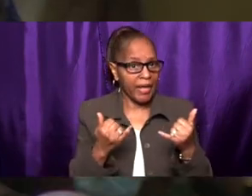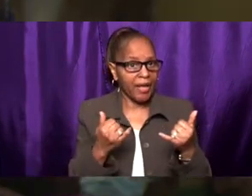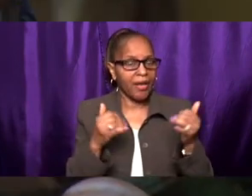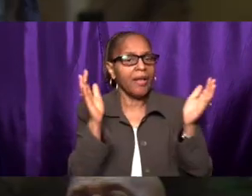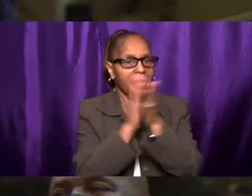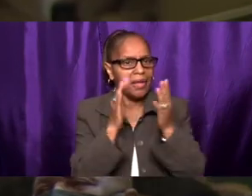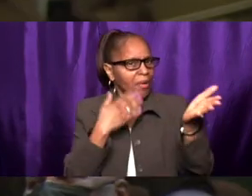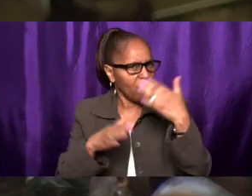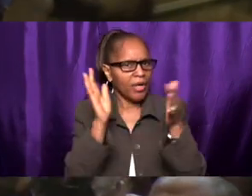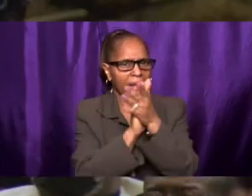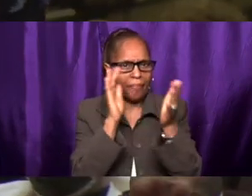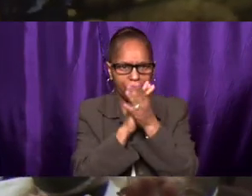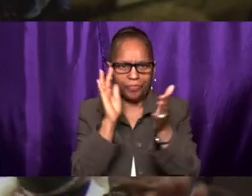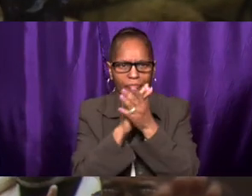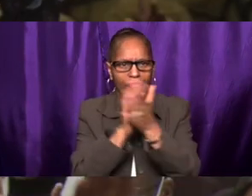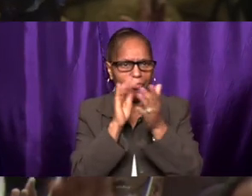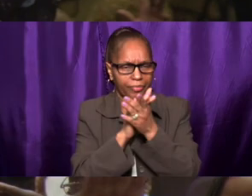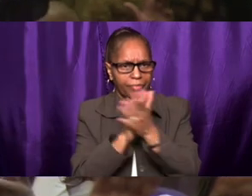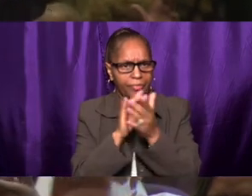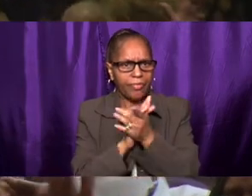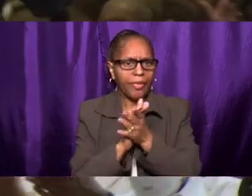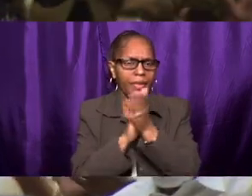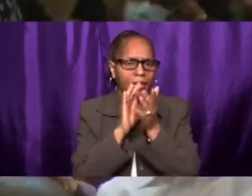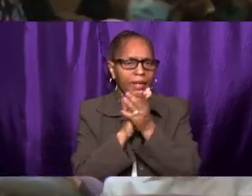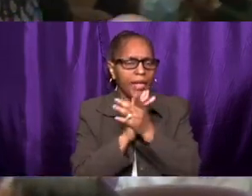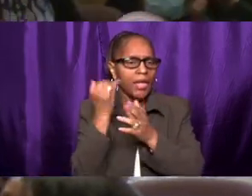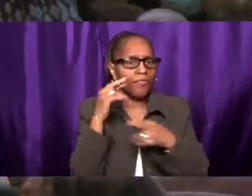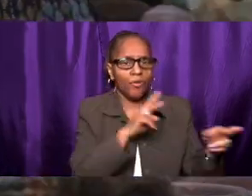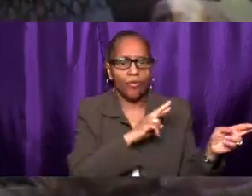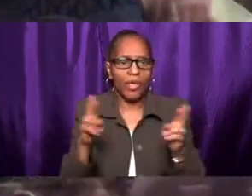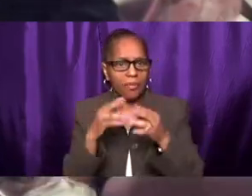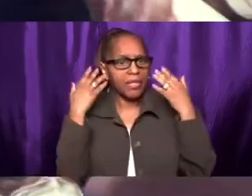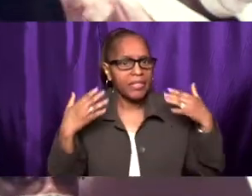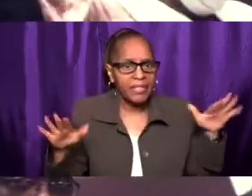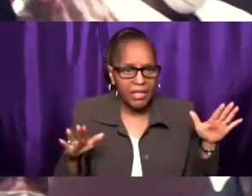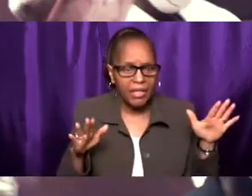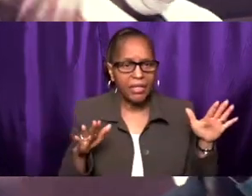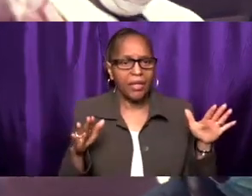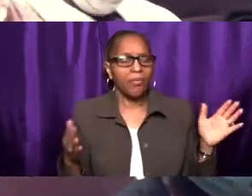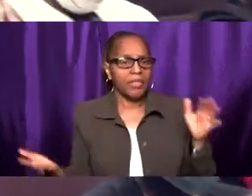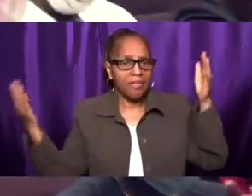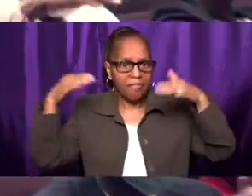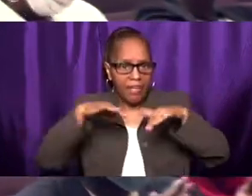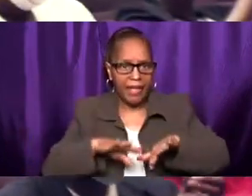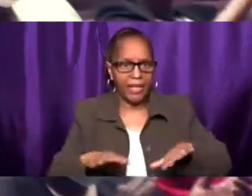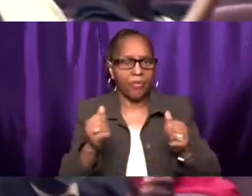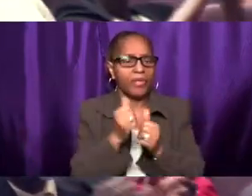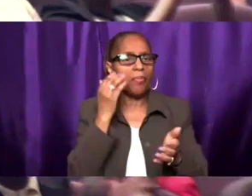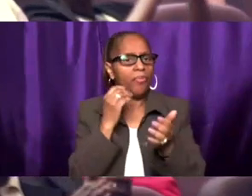the middle of the valley. If you're ready to come through the valley of the shadow of death, I dare you to